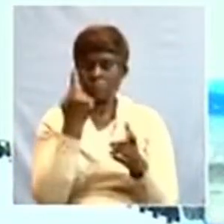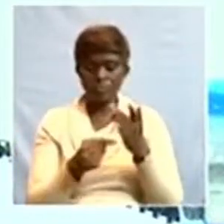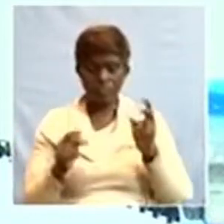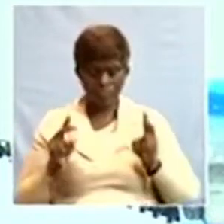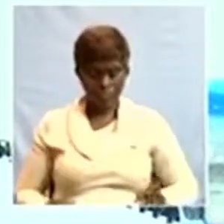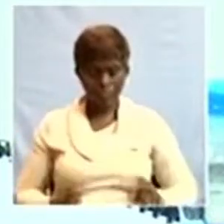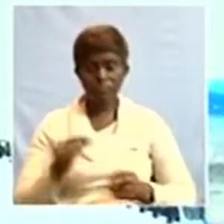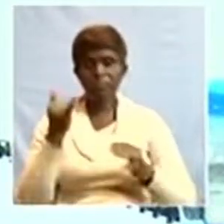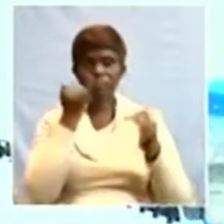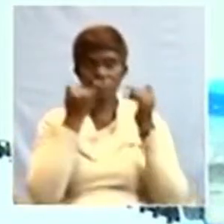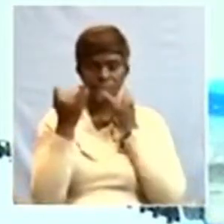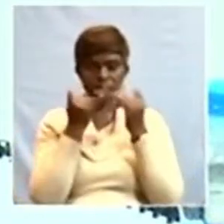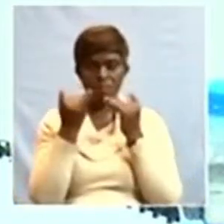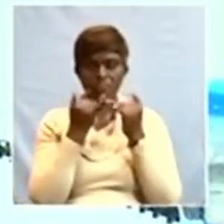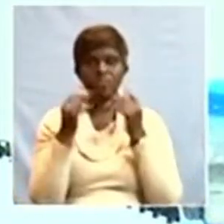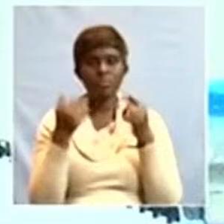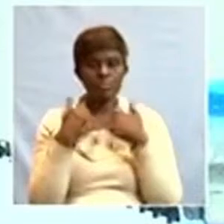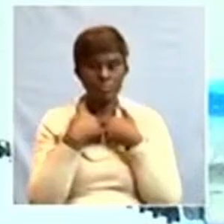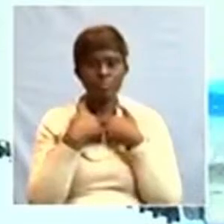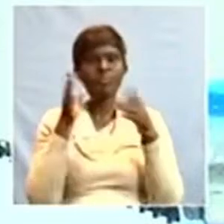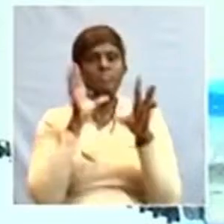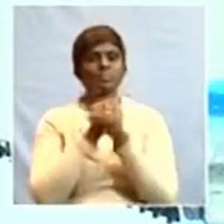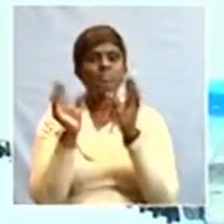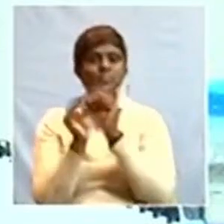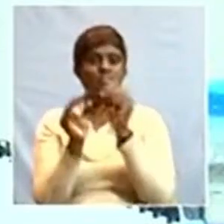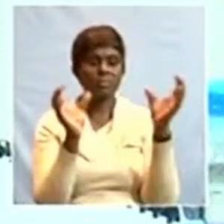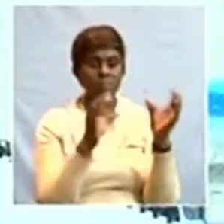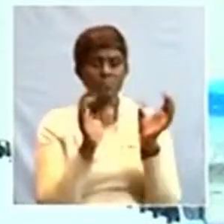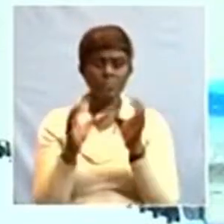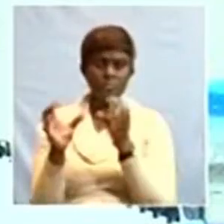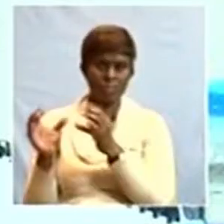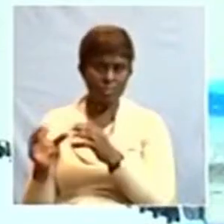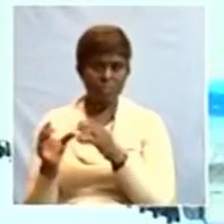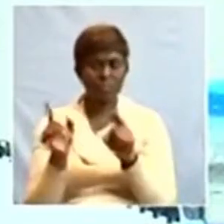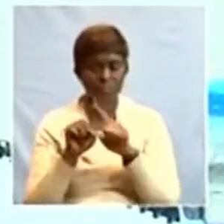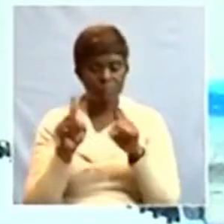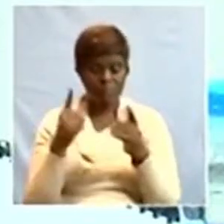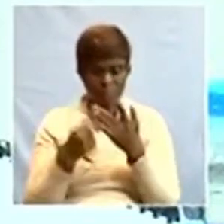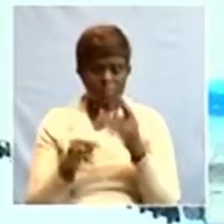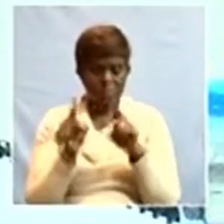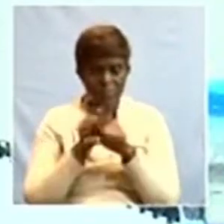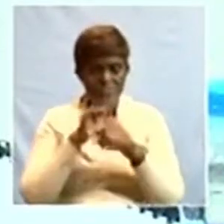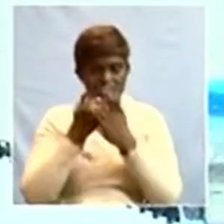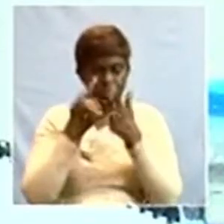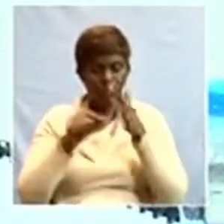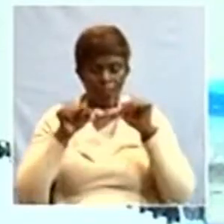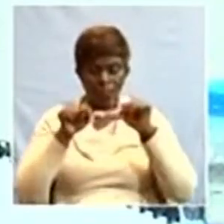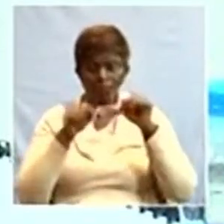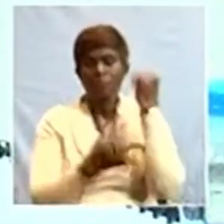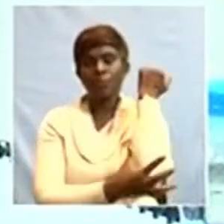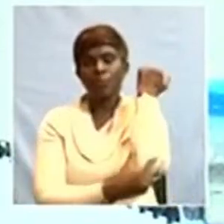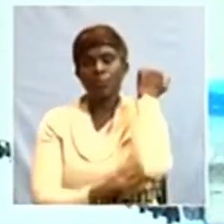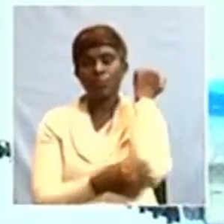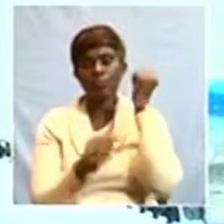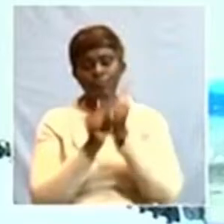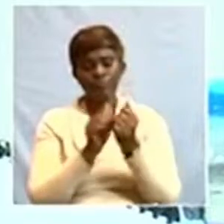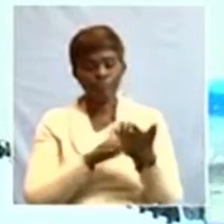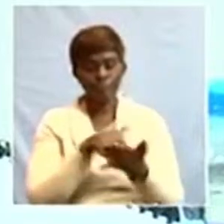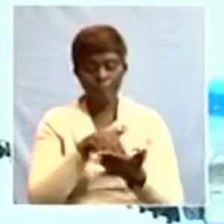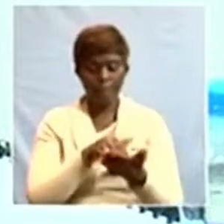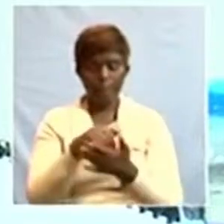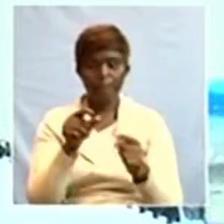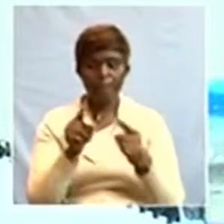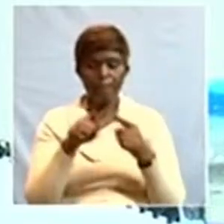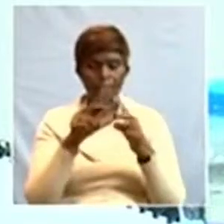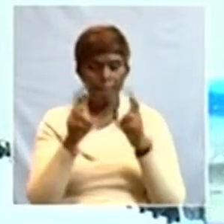human error. They were misclassified, but they were still poor and vulnerable. So